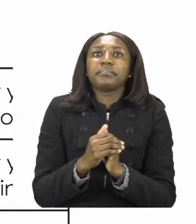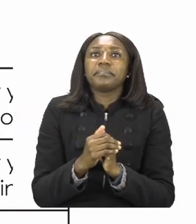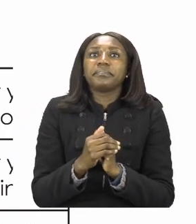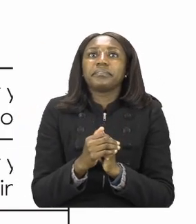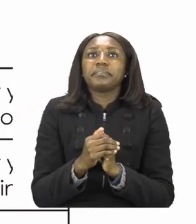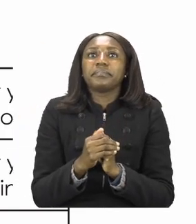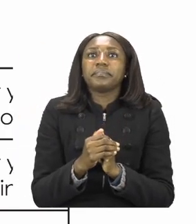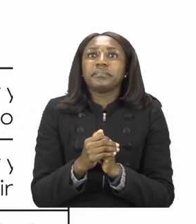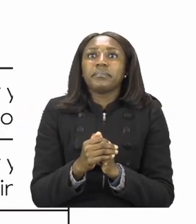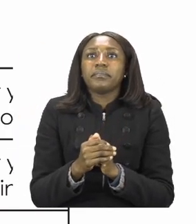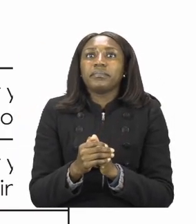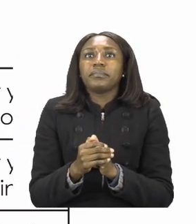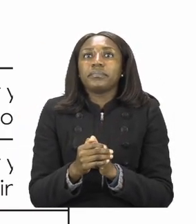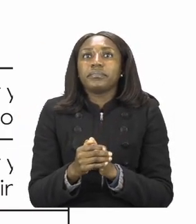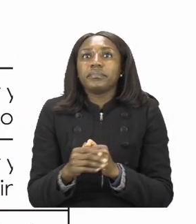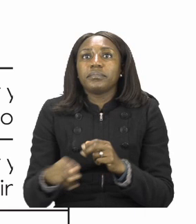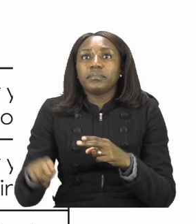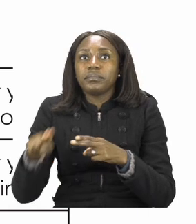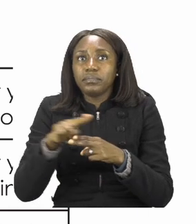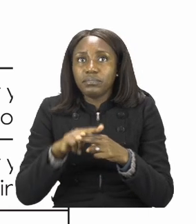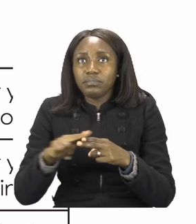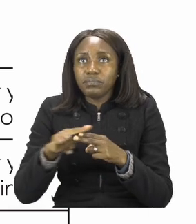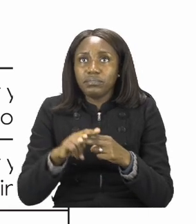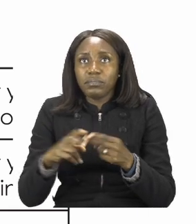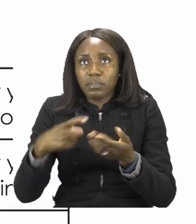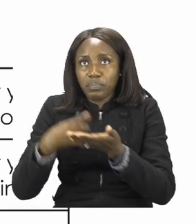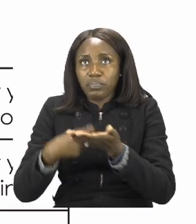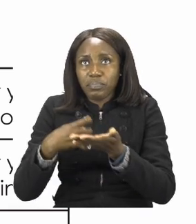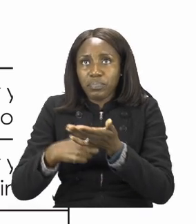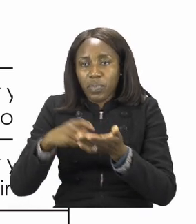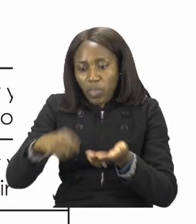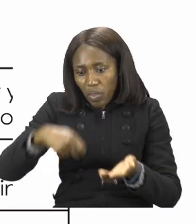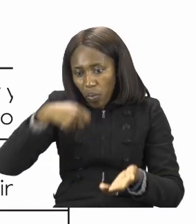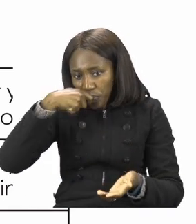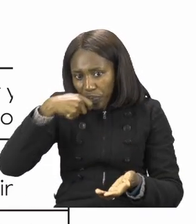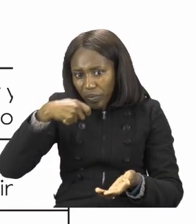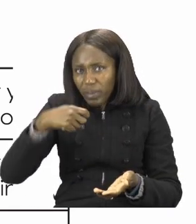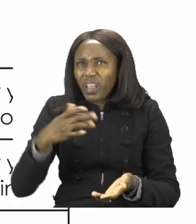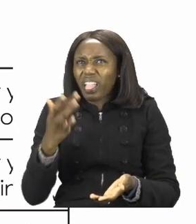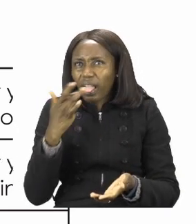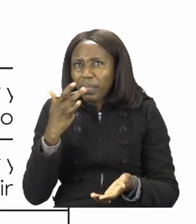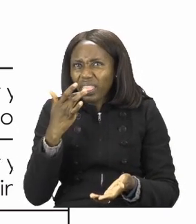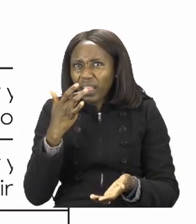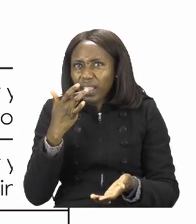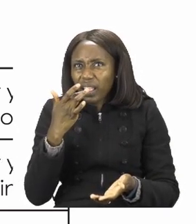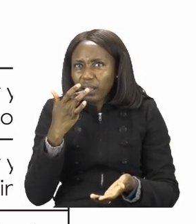Use a plastic spoon to taste your food.